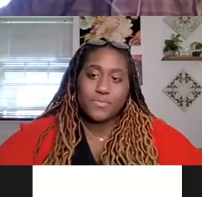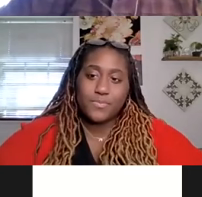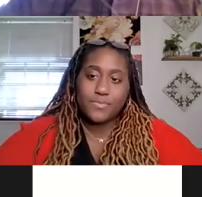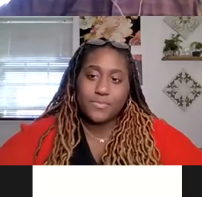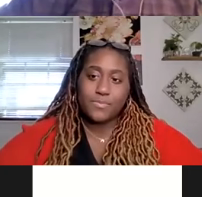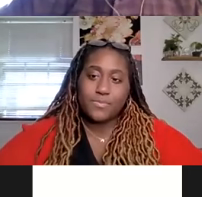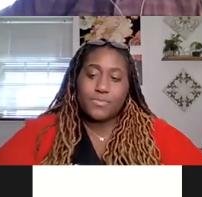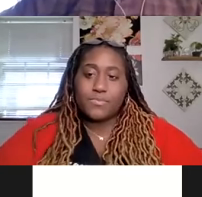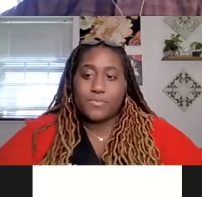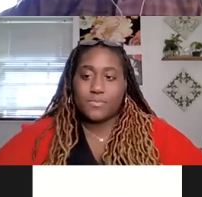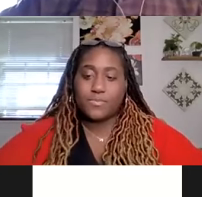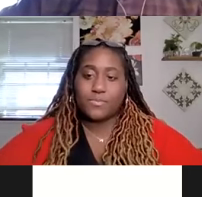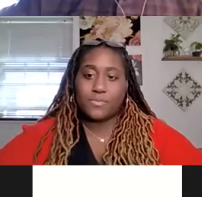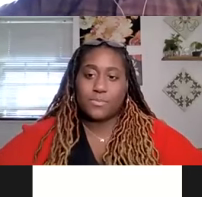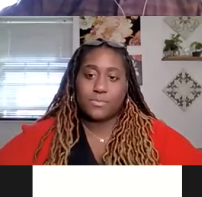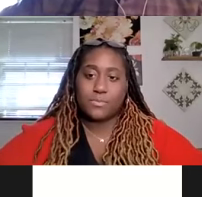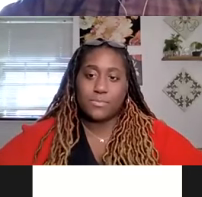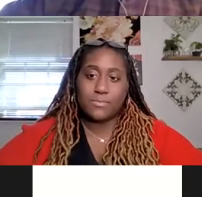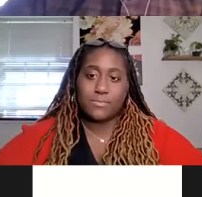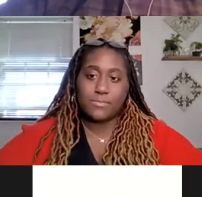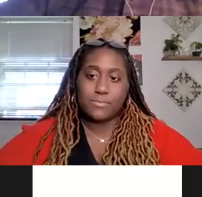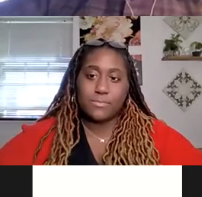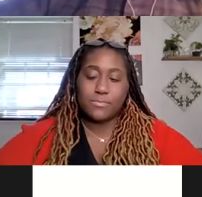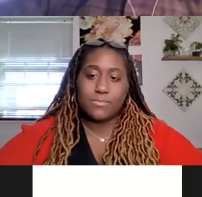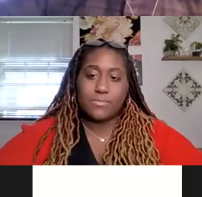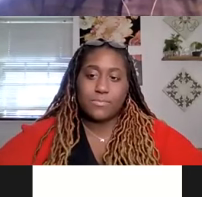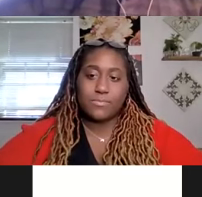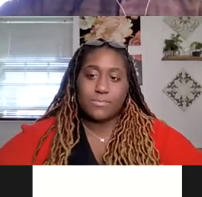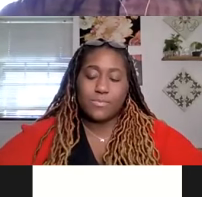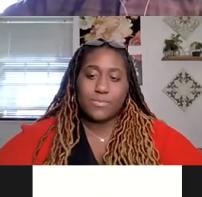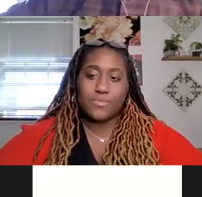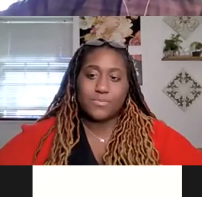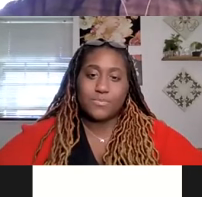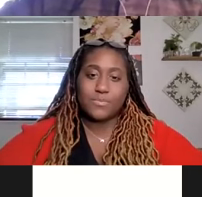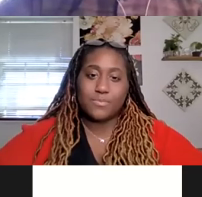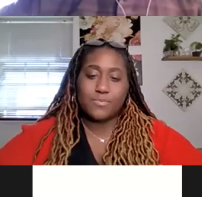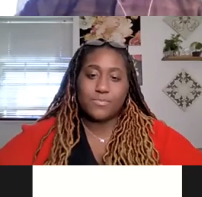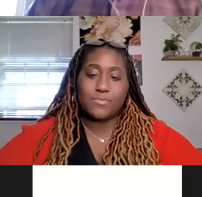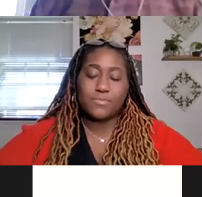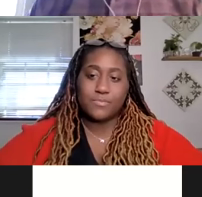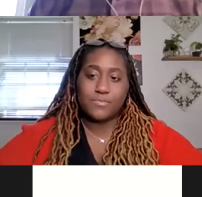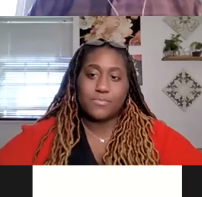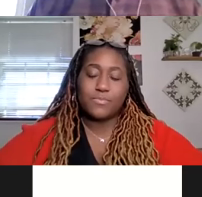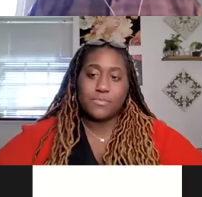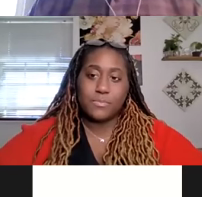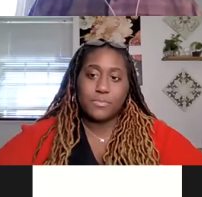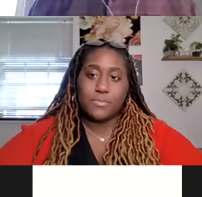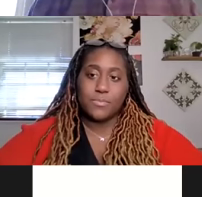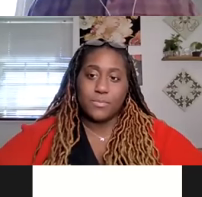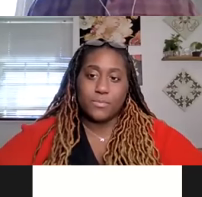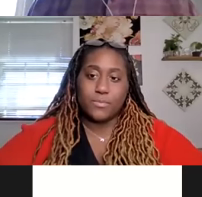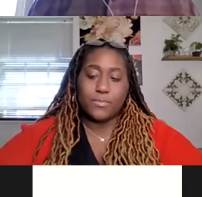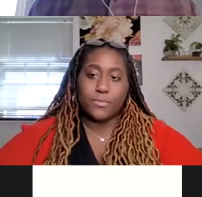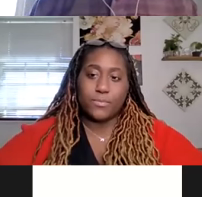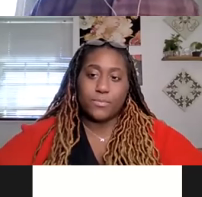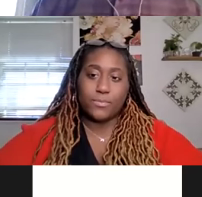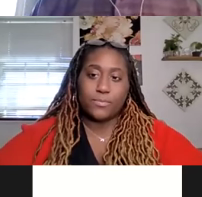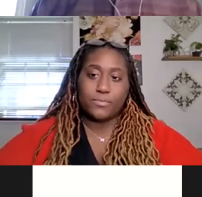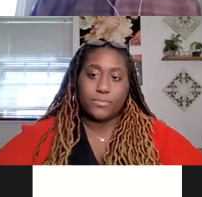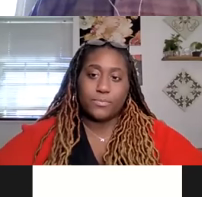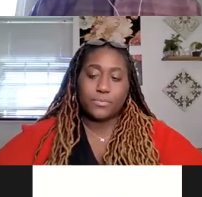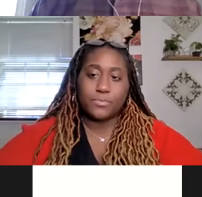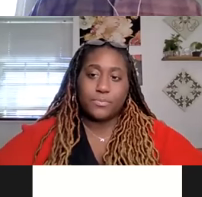down this road? How important is communication and awareness and just, you know, how do we promote this in a way